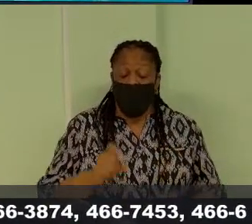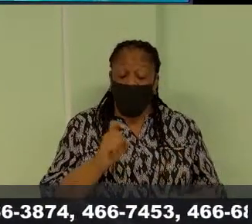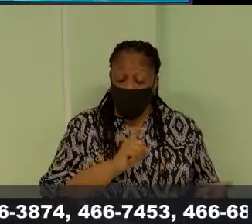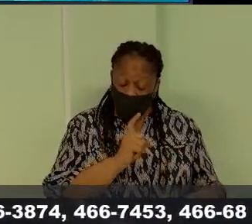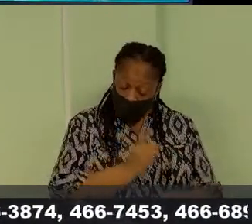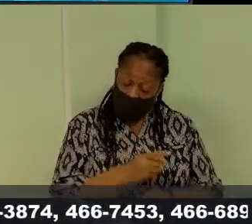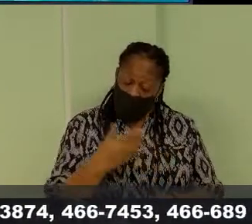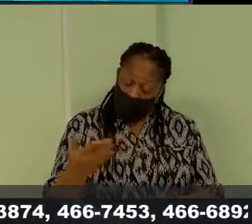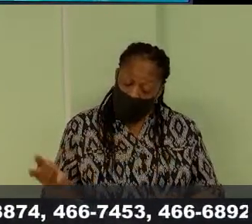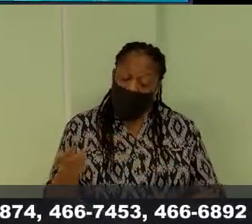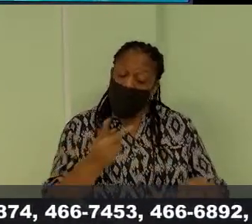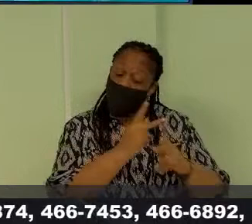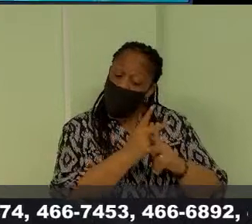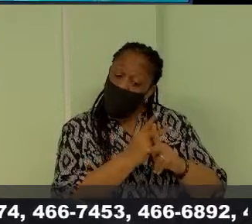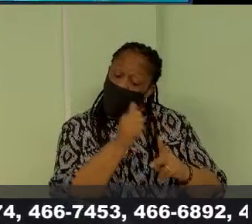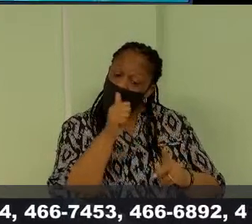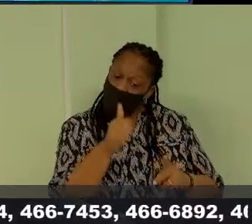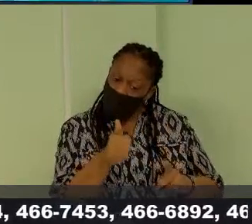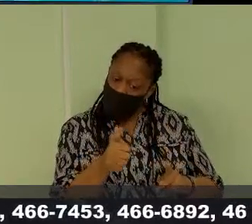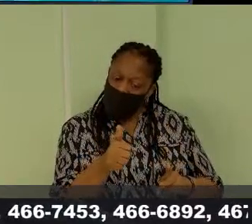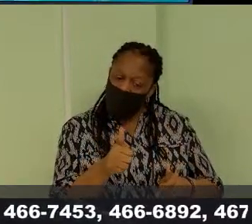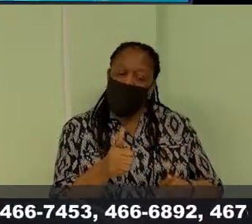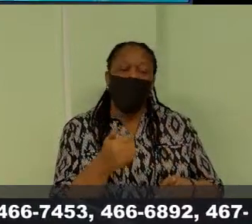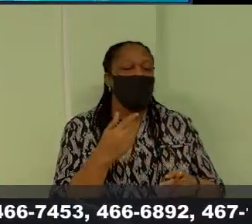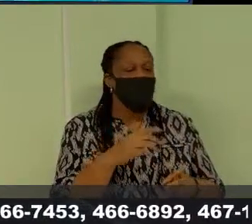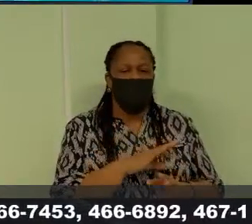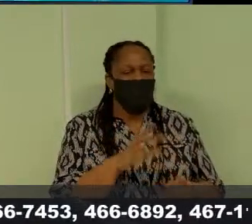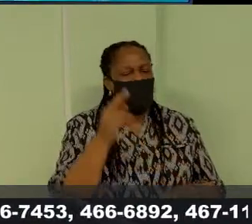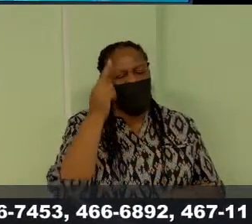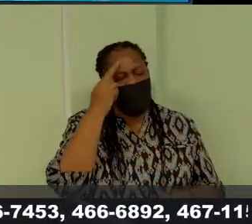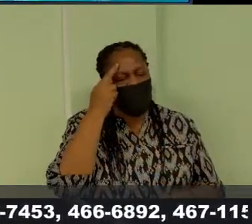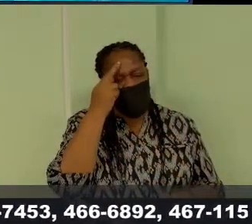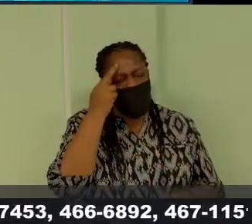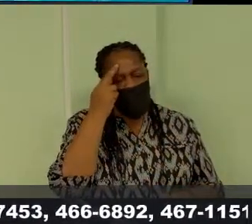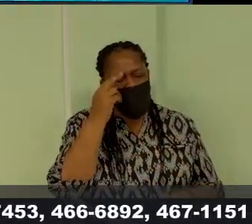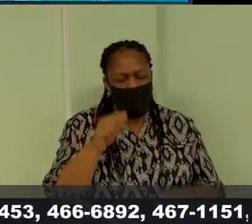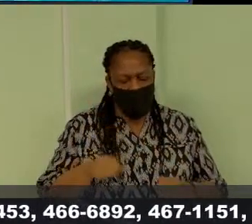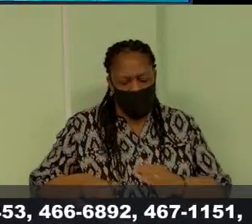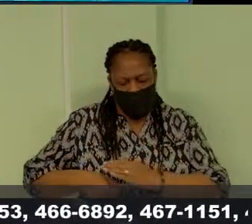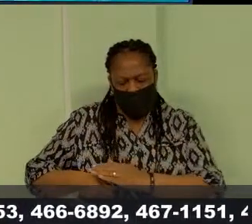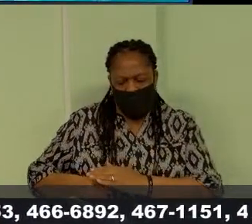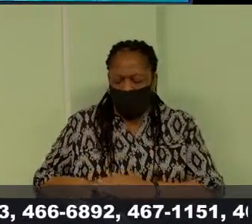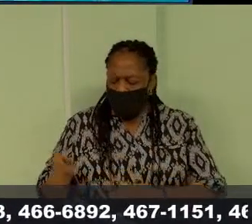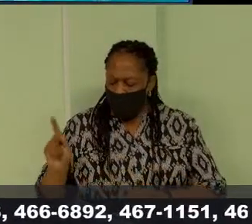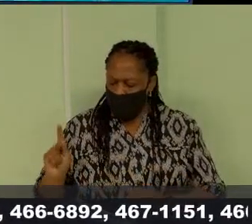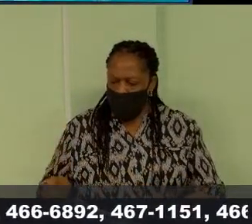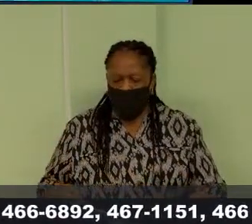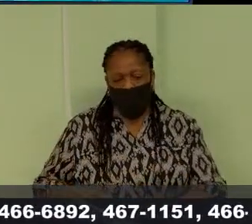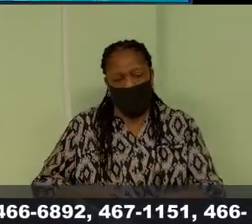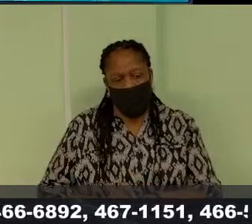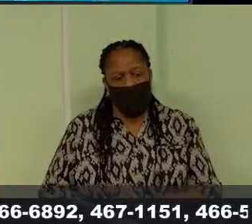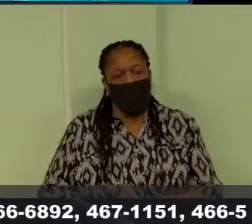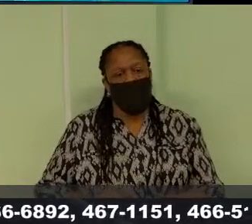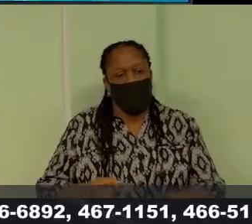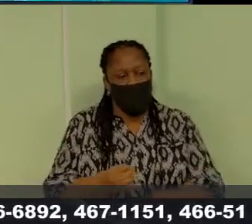to protect yourself, is very low. And so there should be no reason for us to quarantine that person. Thank